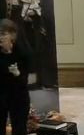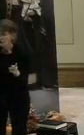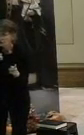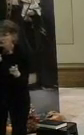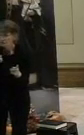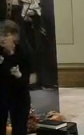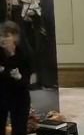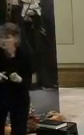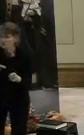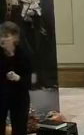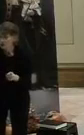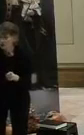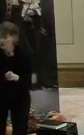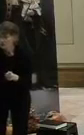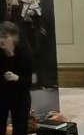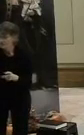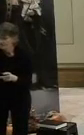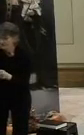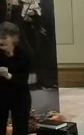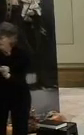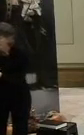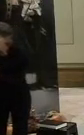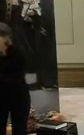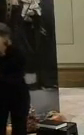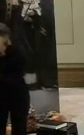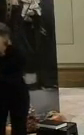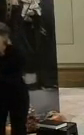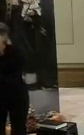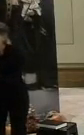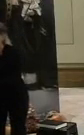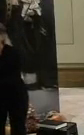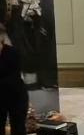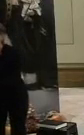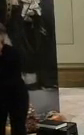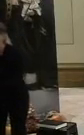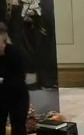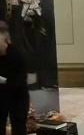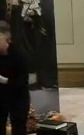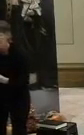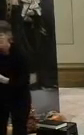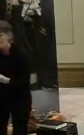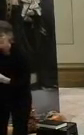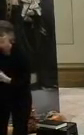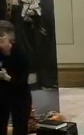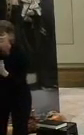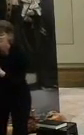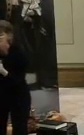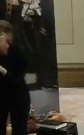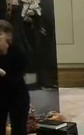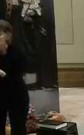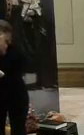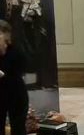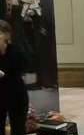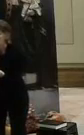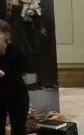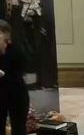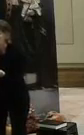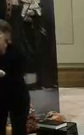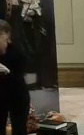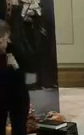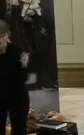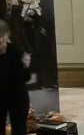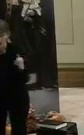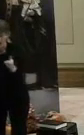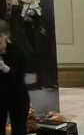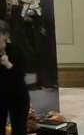the homily is all about. The homily is supposed to cheer you on to not give up, to say, you know